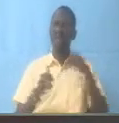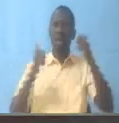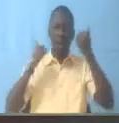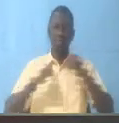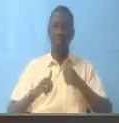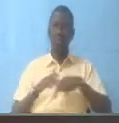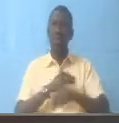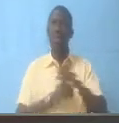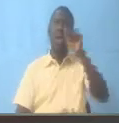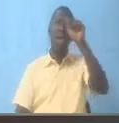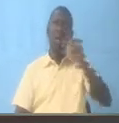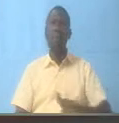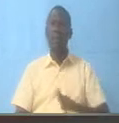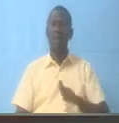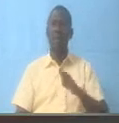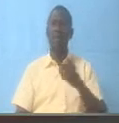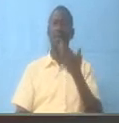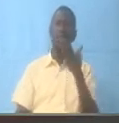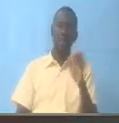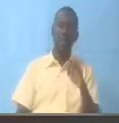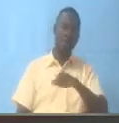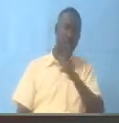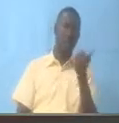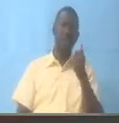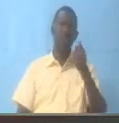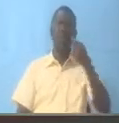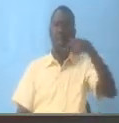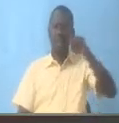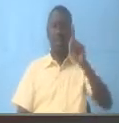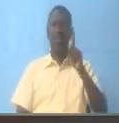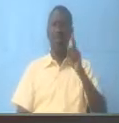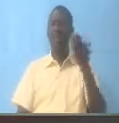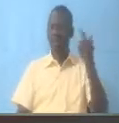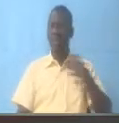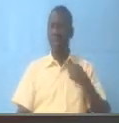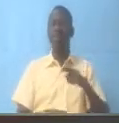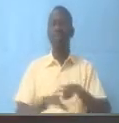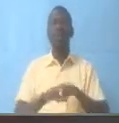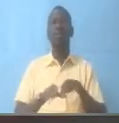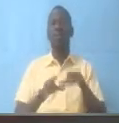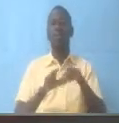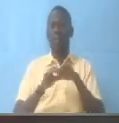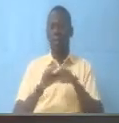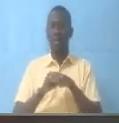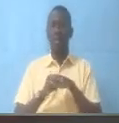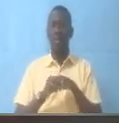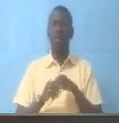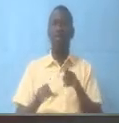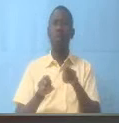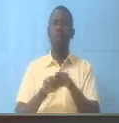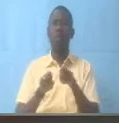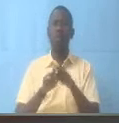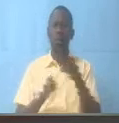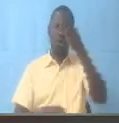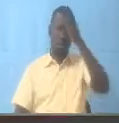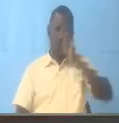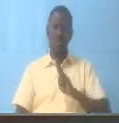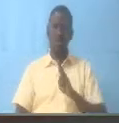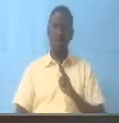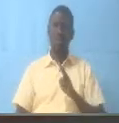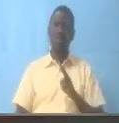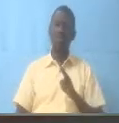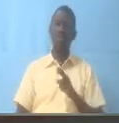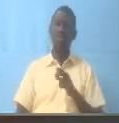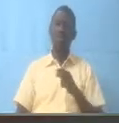incident. I was a member of that with the Honorable Justice, Chief Justice Felix Lati, I remember, and Imam